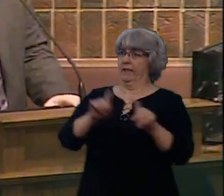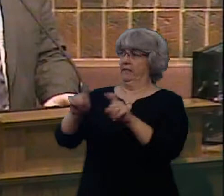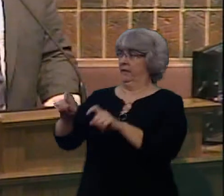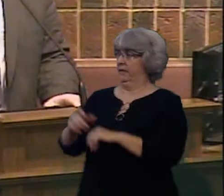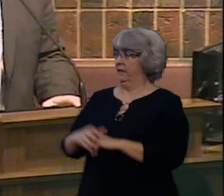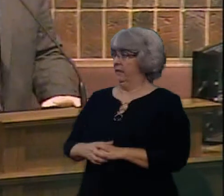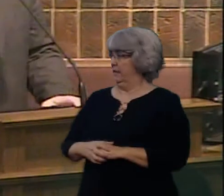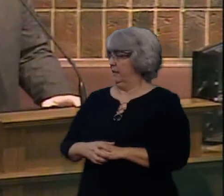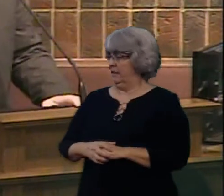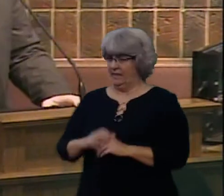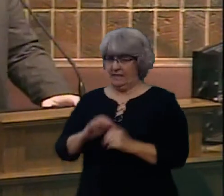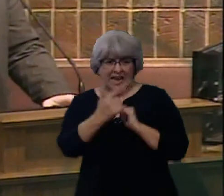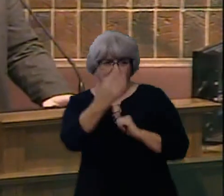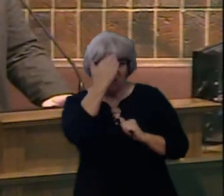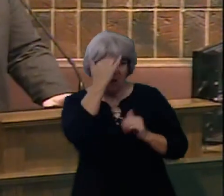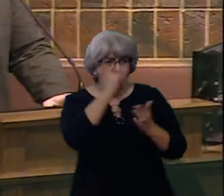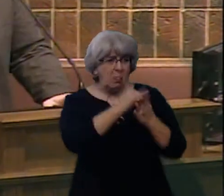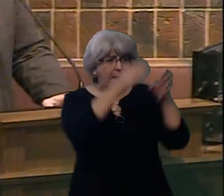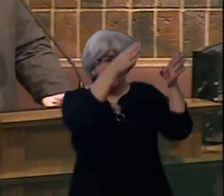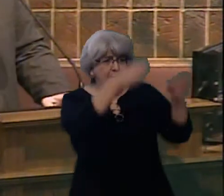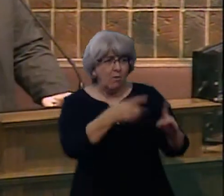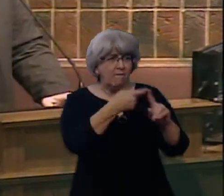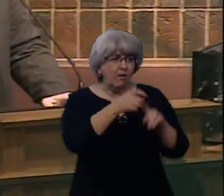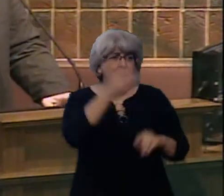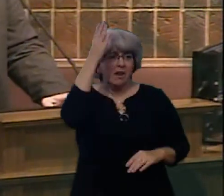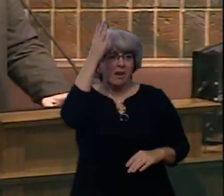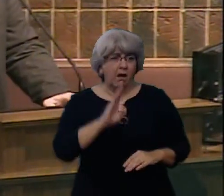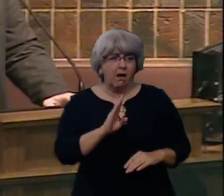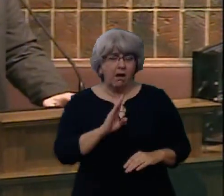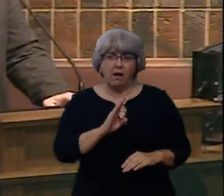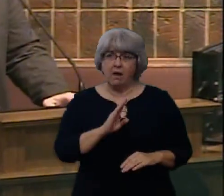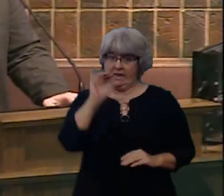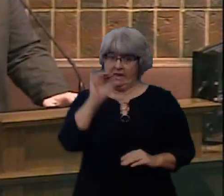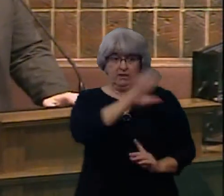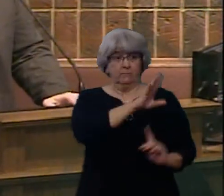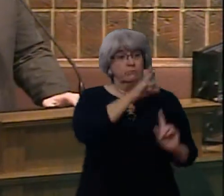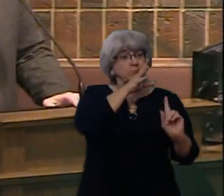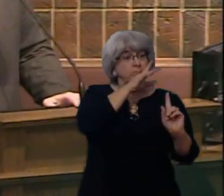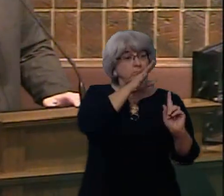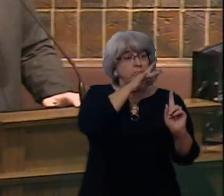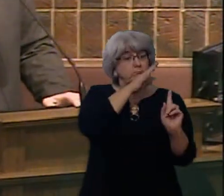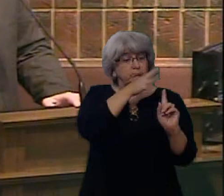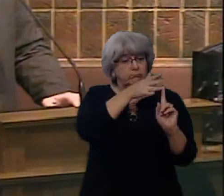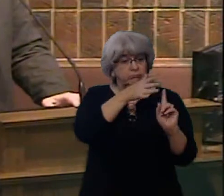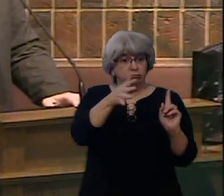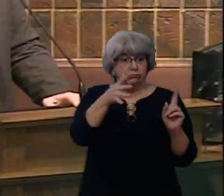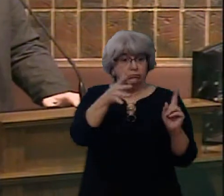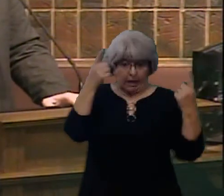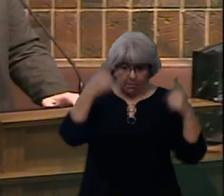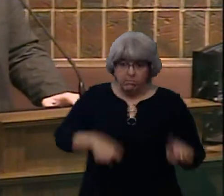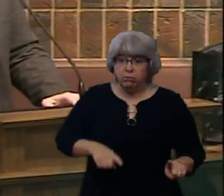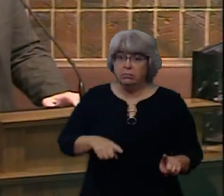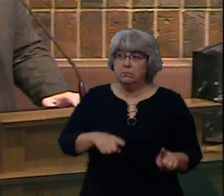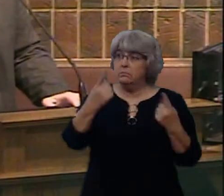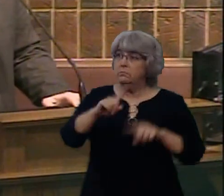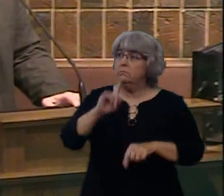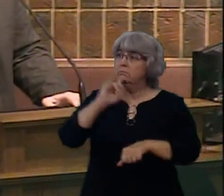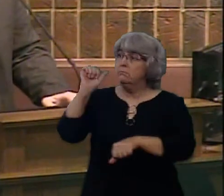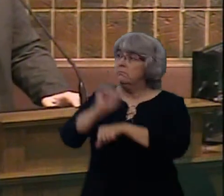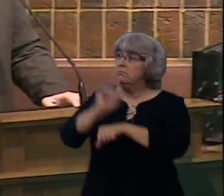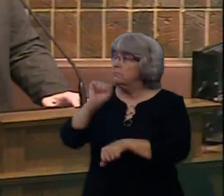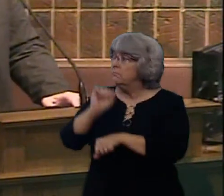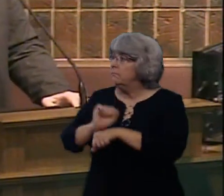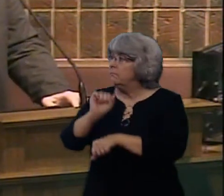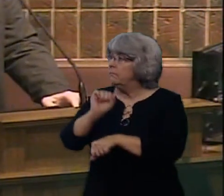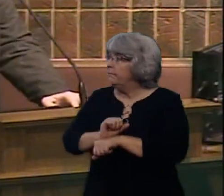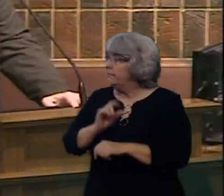truly from God? If what he says is truth, if what he said comes true, comes